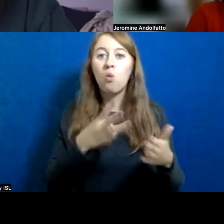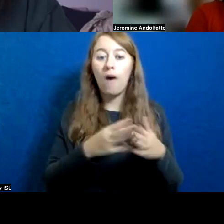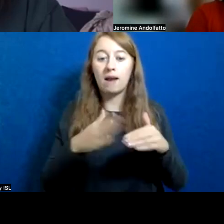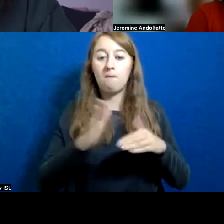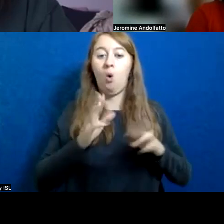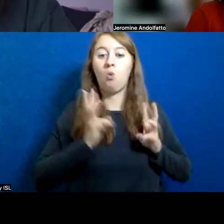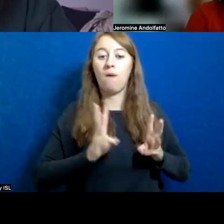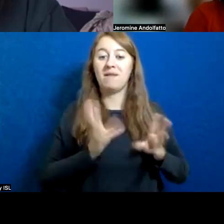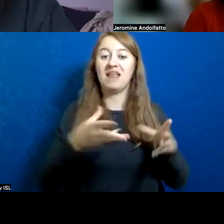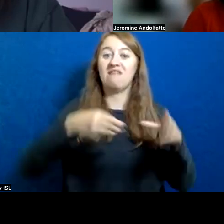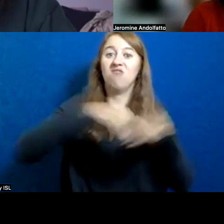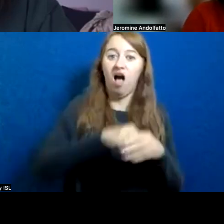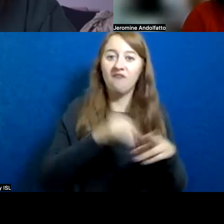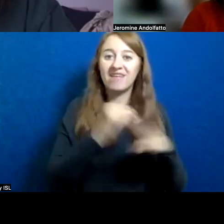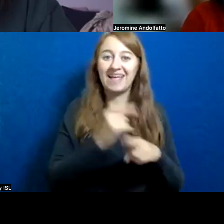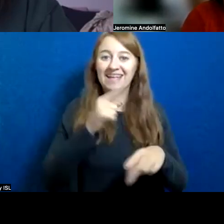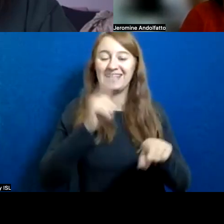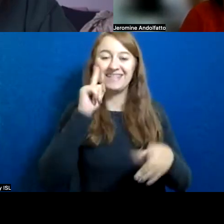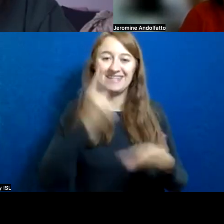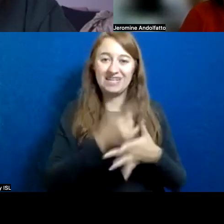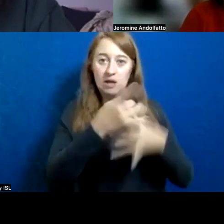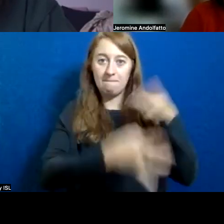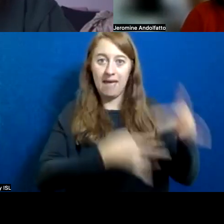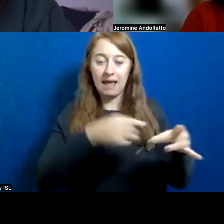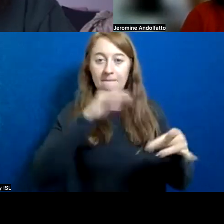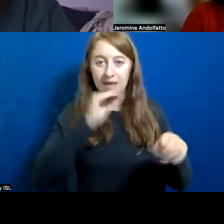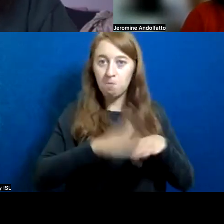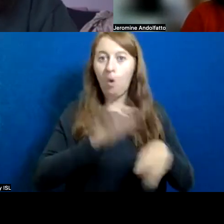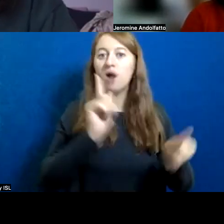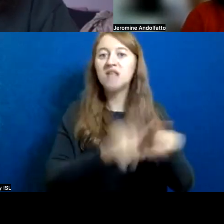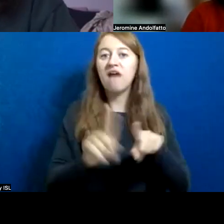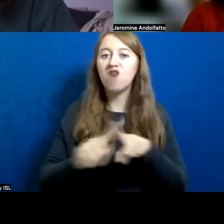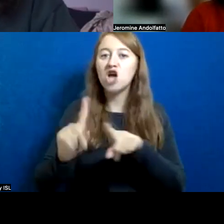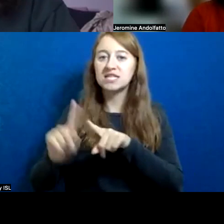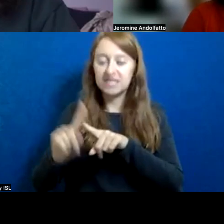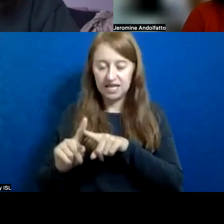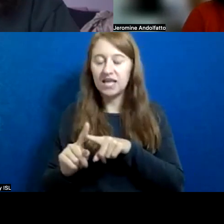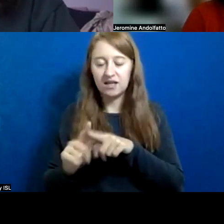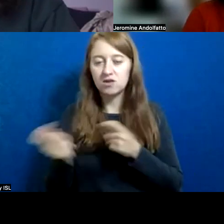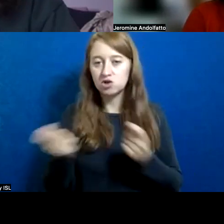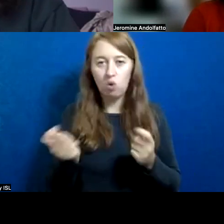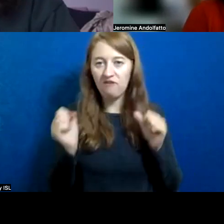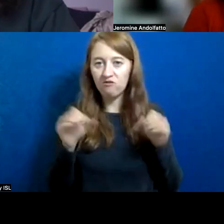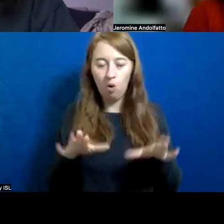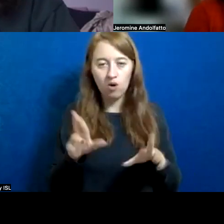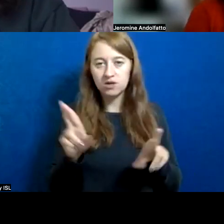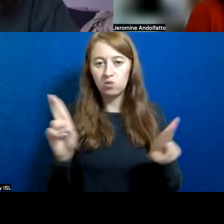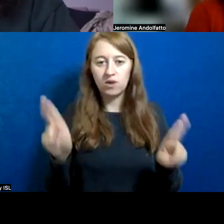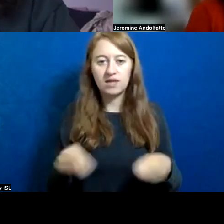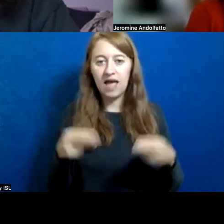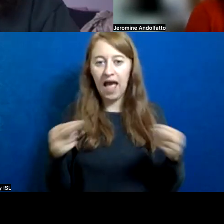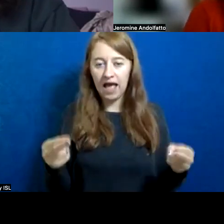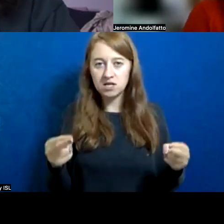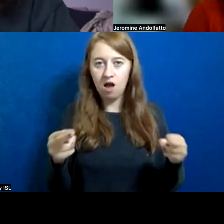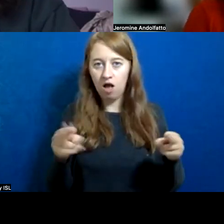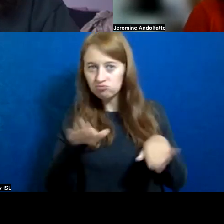more diversity to a certain extent. So we shouldn't use, obviously, this rise of conservatism